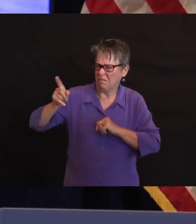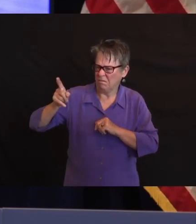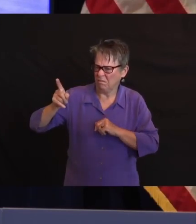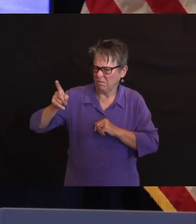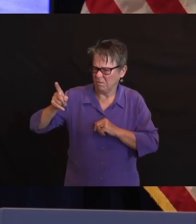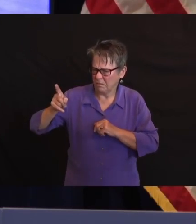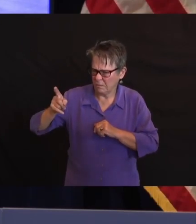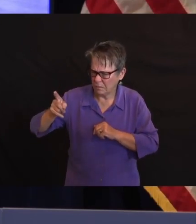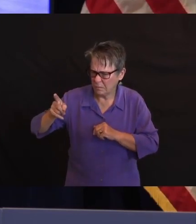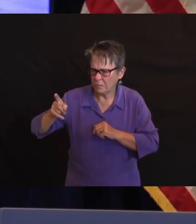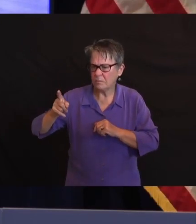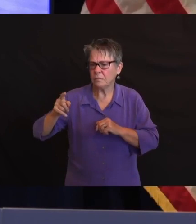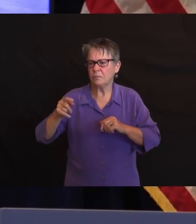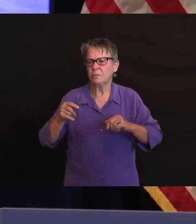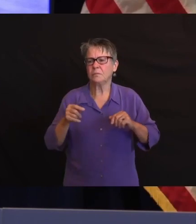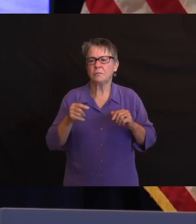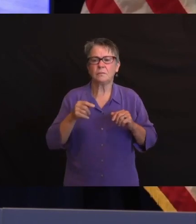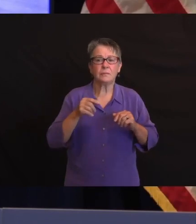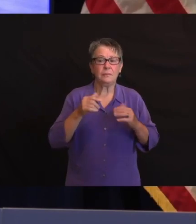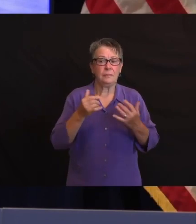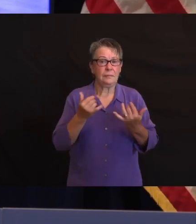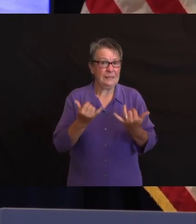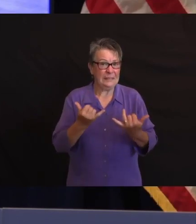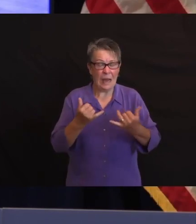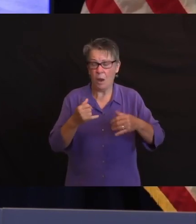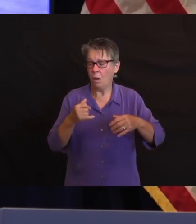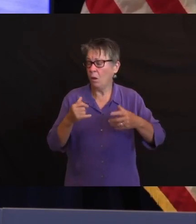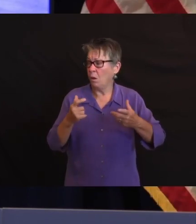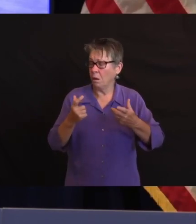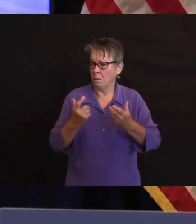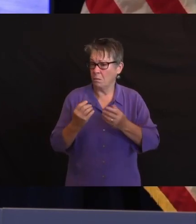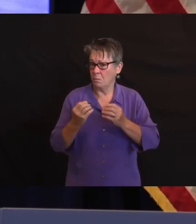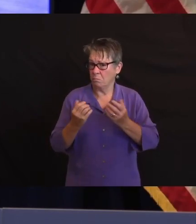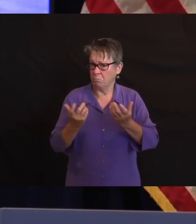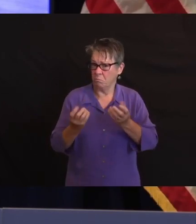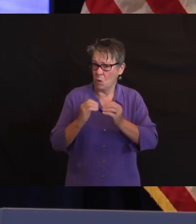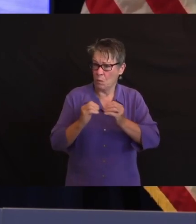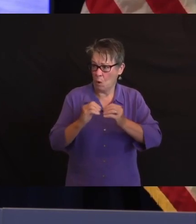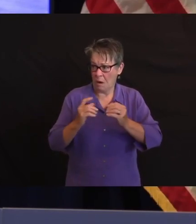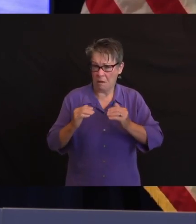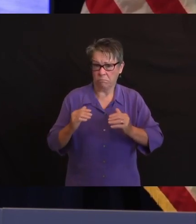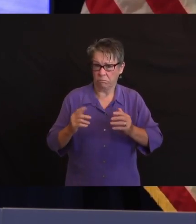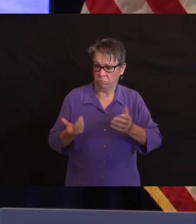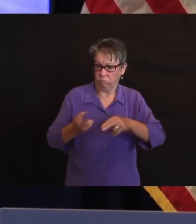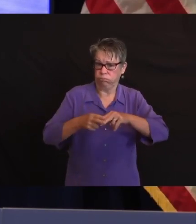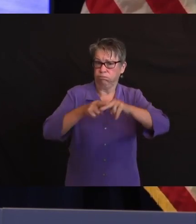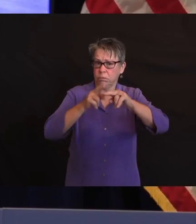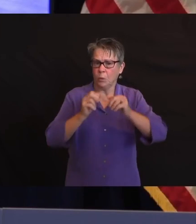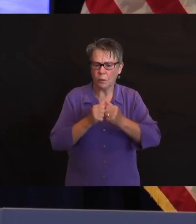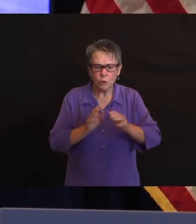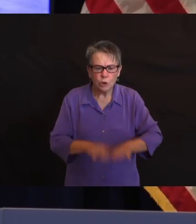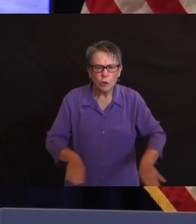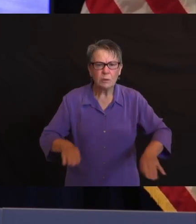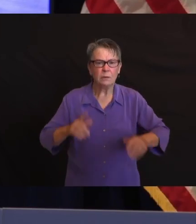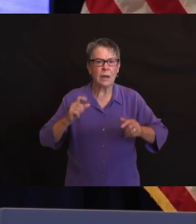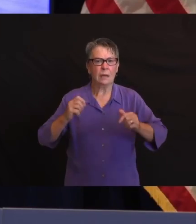the ages of 18 to 49, and lowest in the 65-plus age